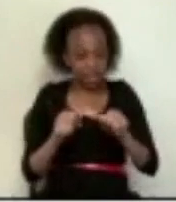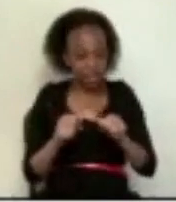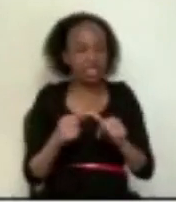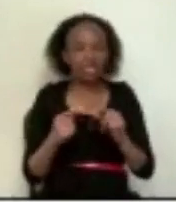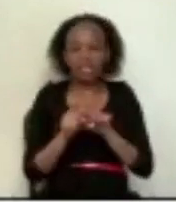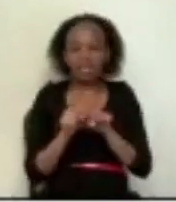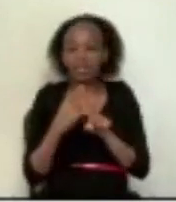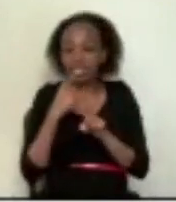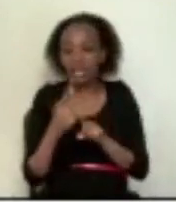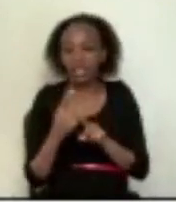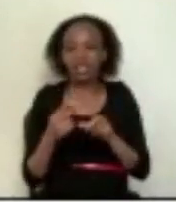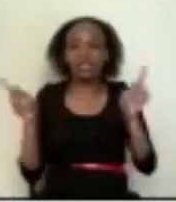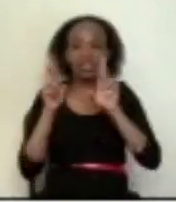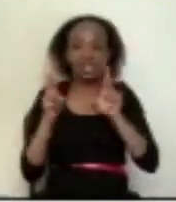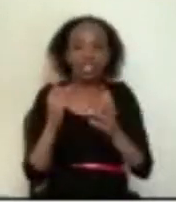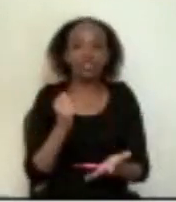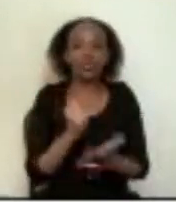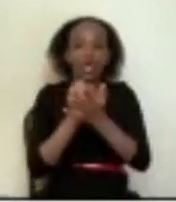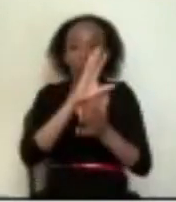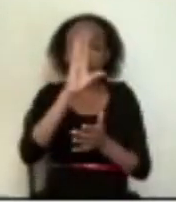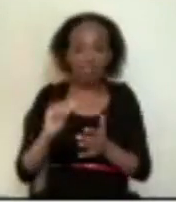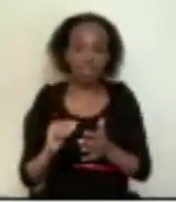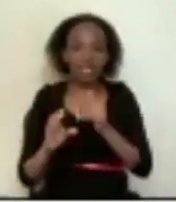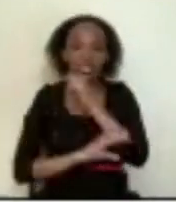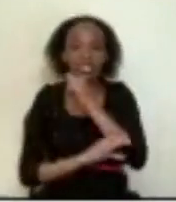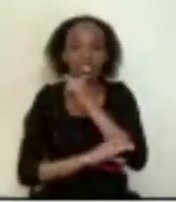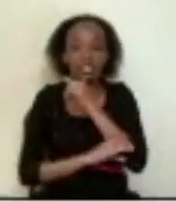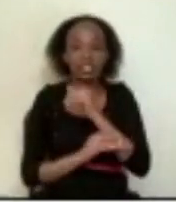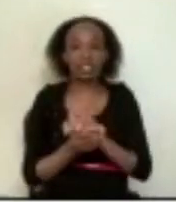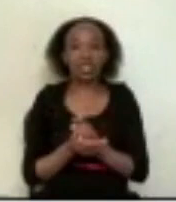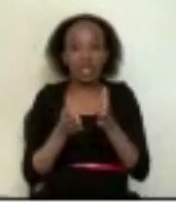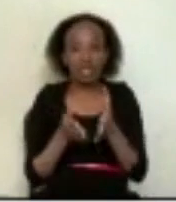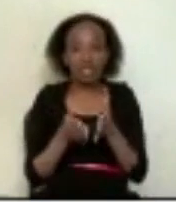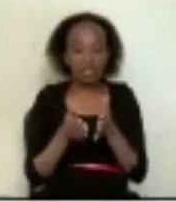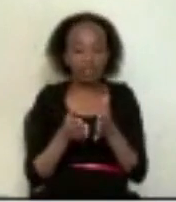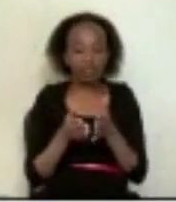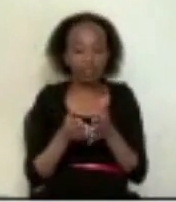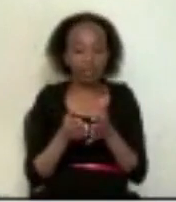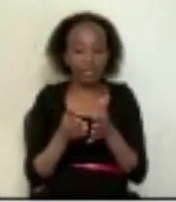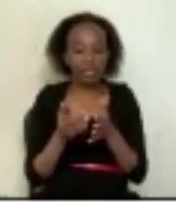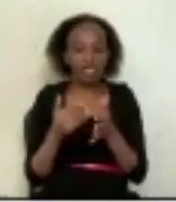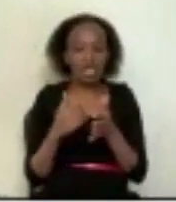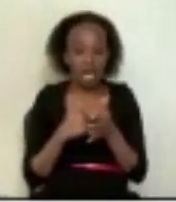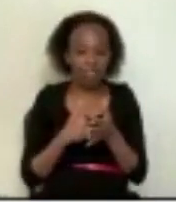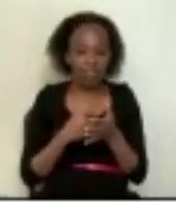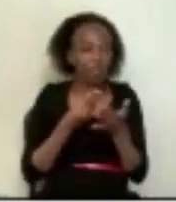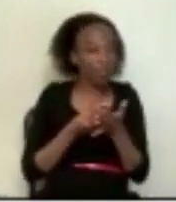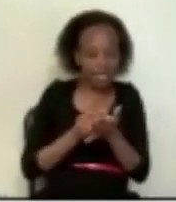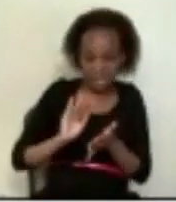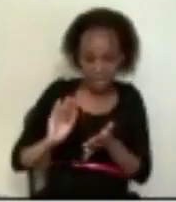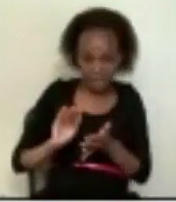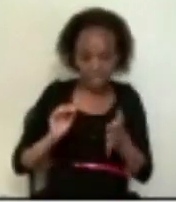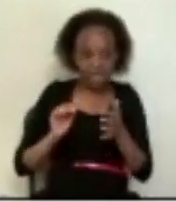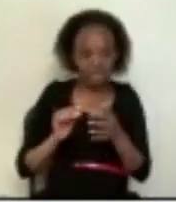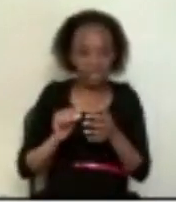African countries address the repercussions of the war, right? So this is meaning they're already putting money aside, as we